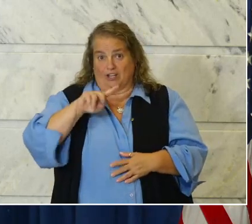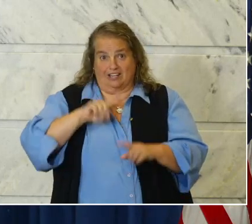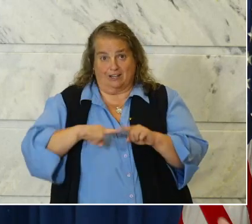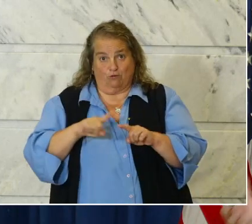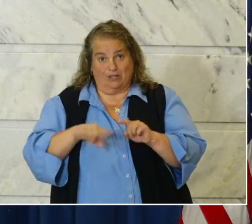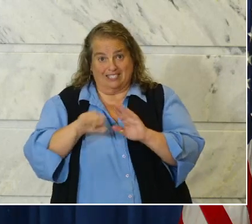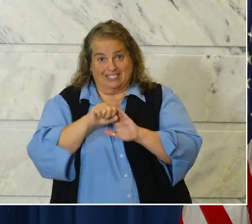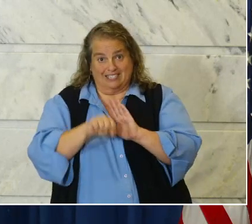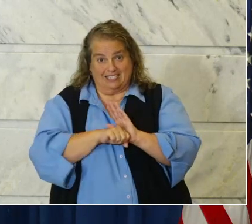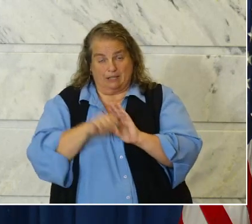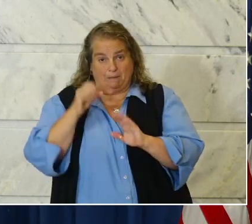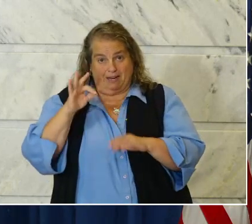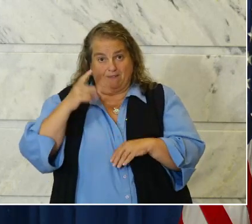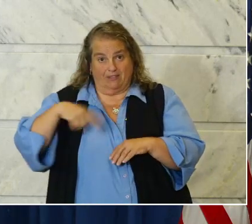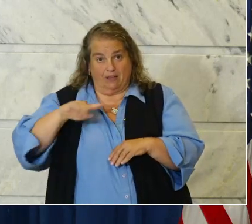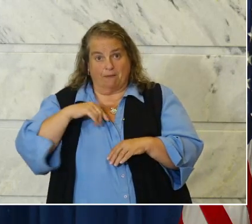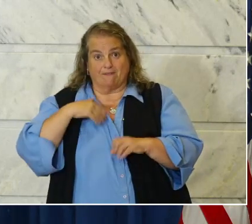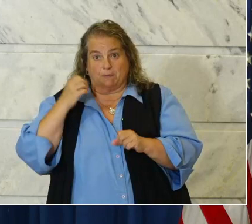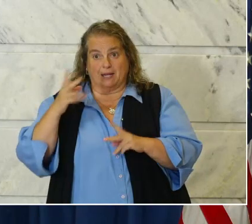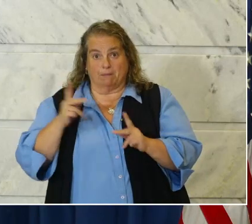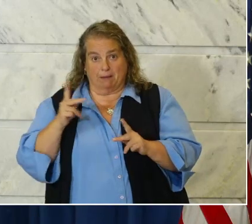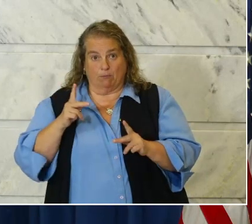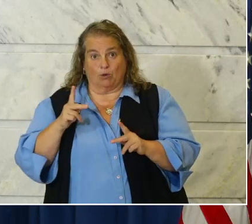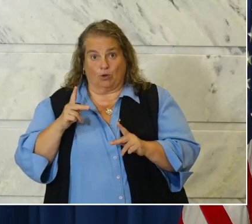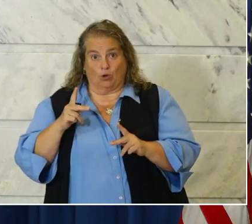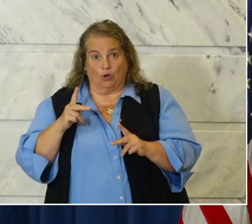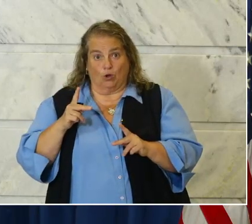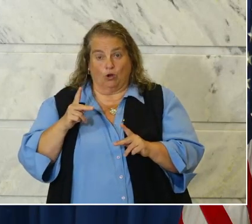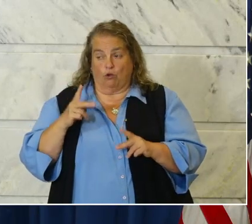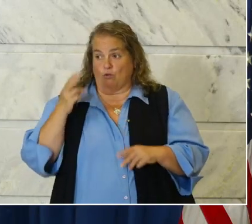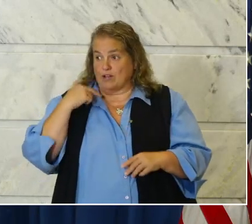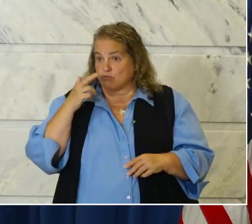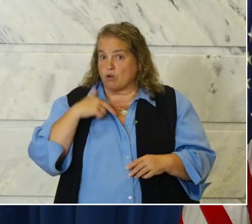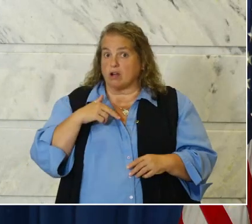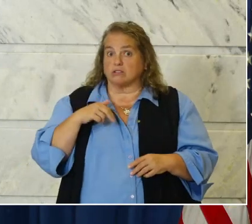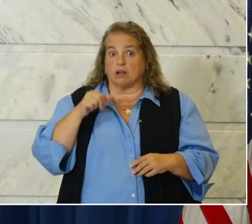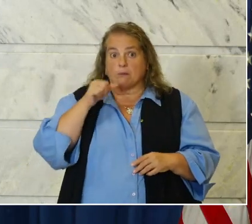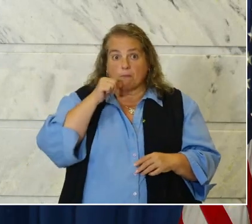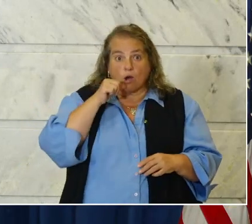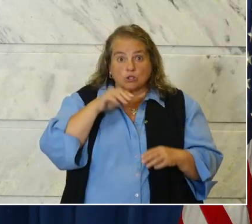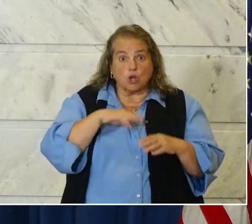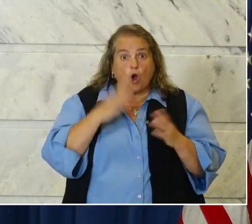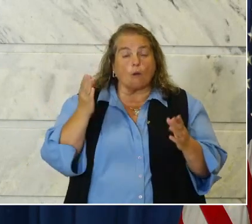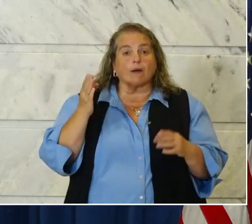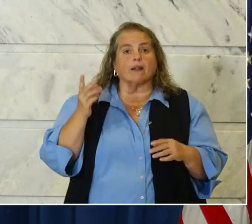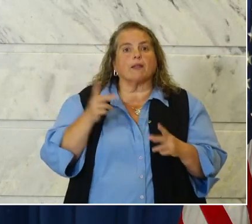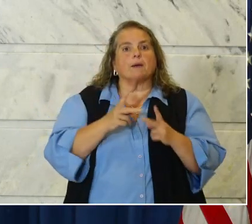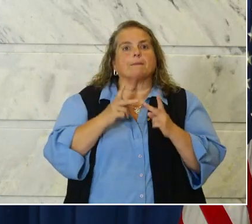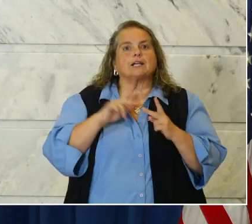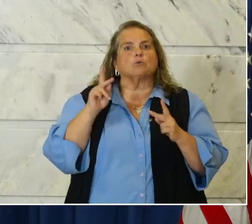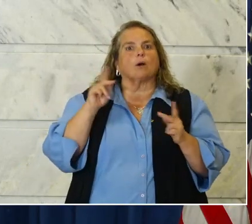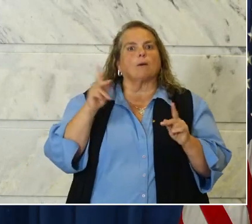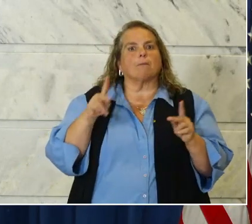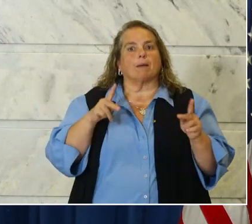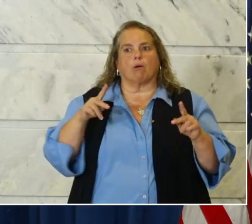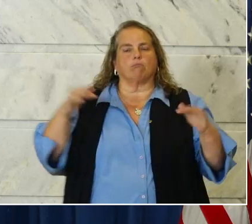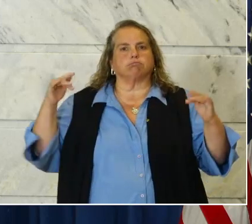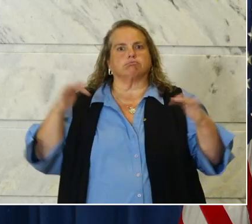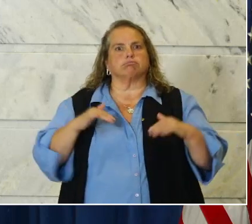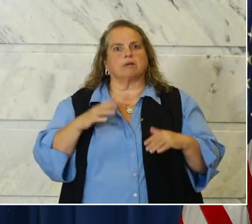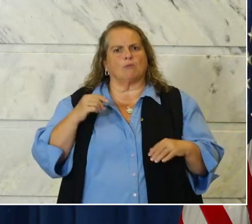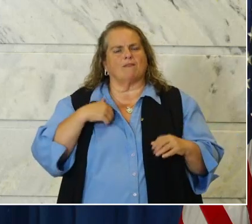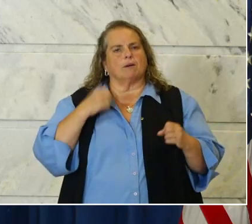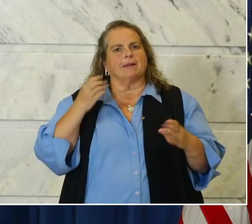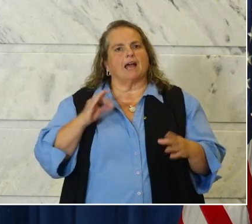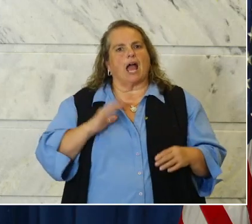a lot of them had a lot of people coming into them, had restaurants and bars open. They were a place where people packed into them, and we have a lot